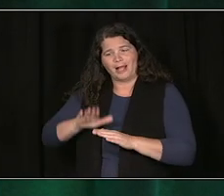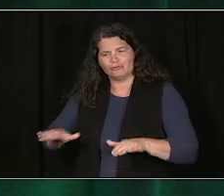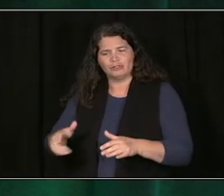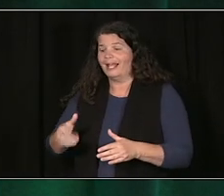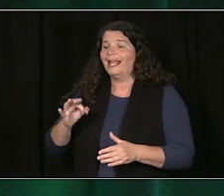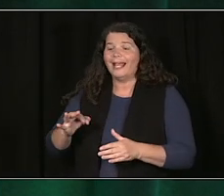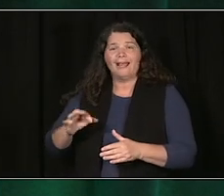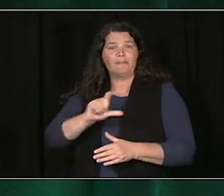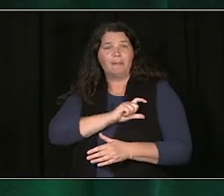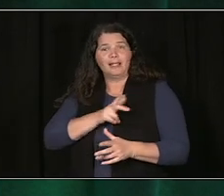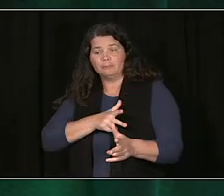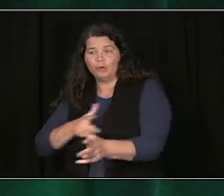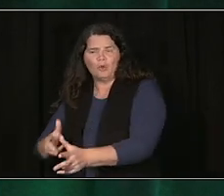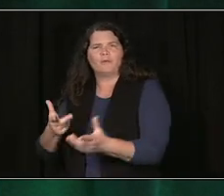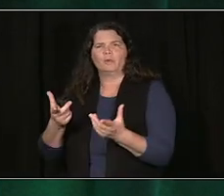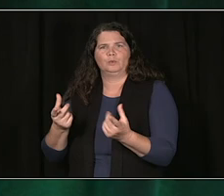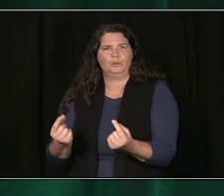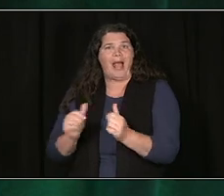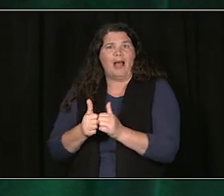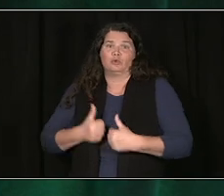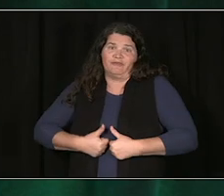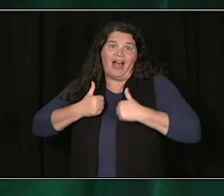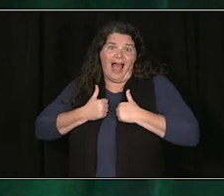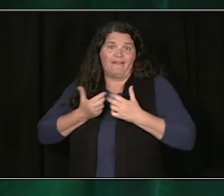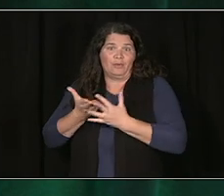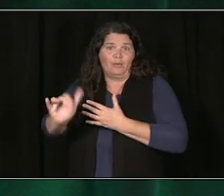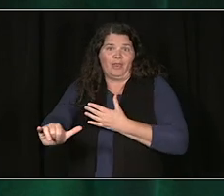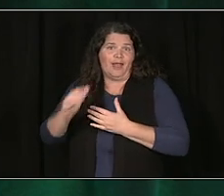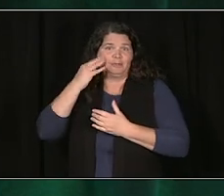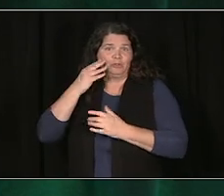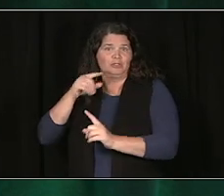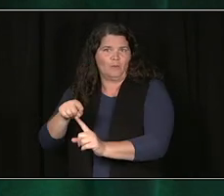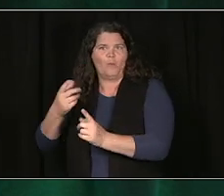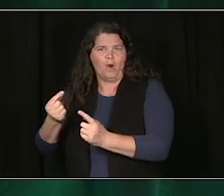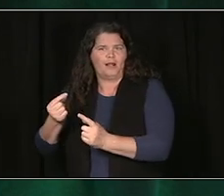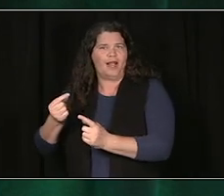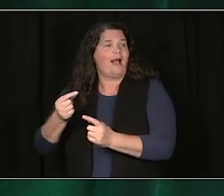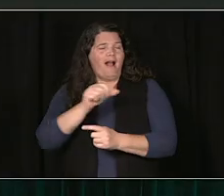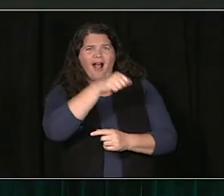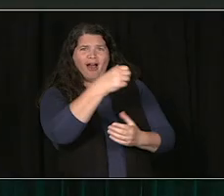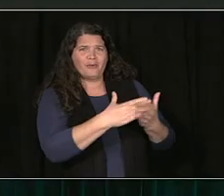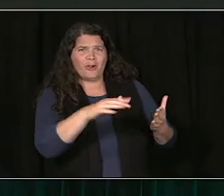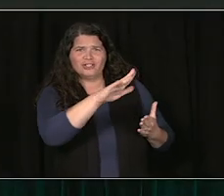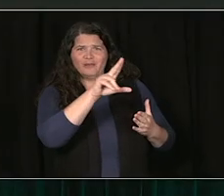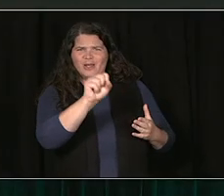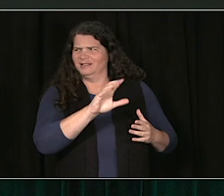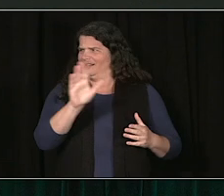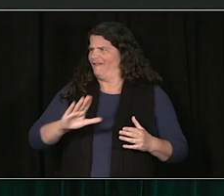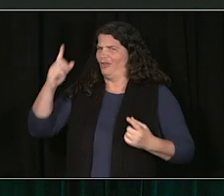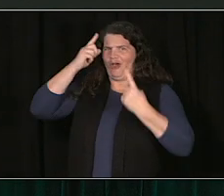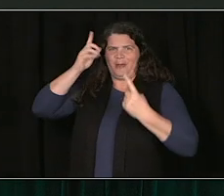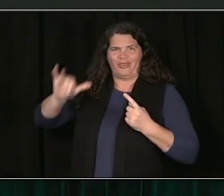to behave. And it was a real awakening for other parts of America who never had to have those conversations.